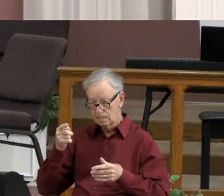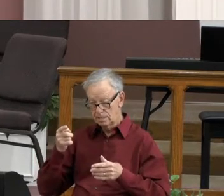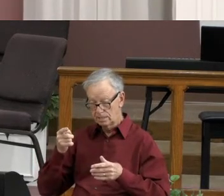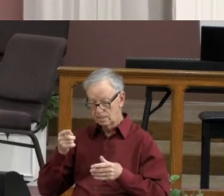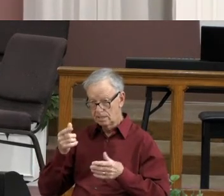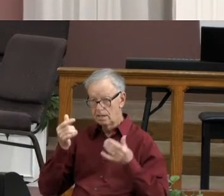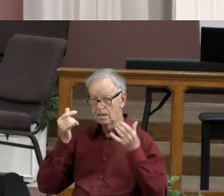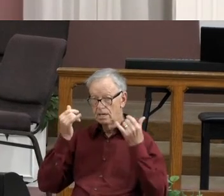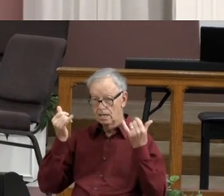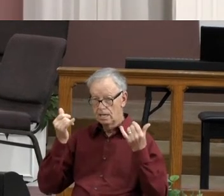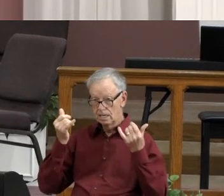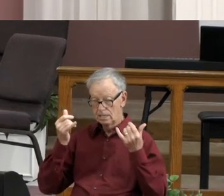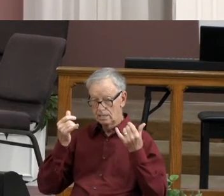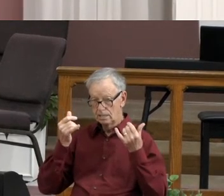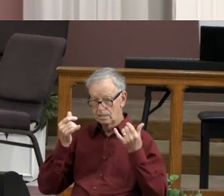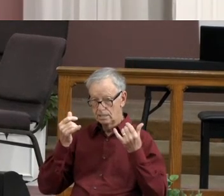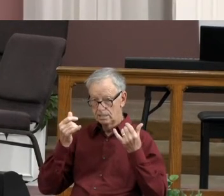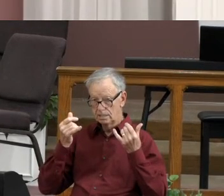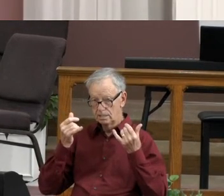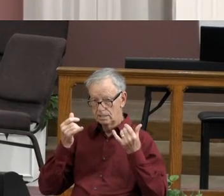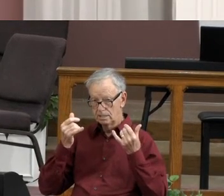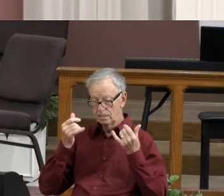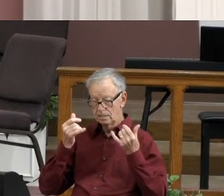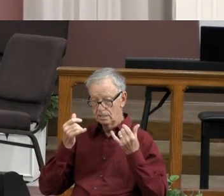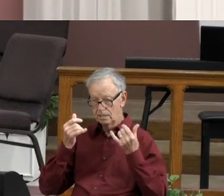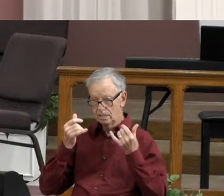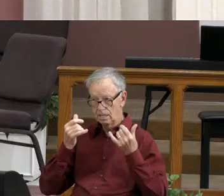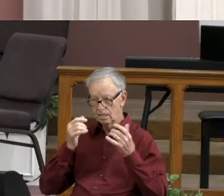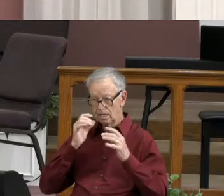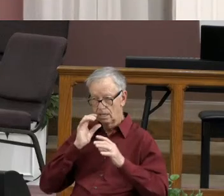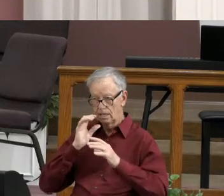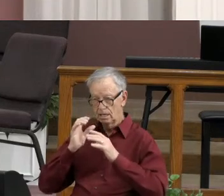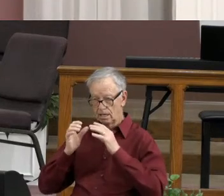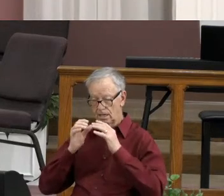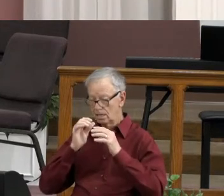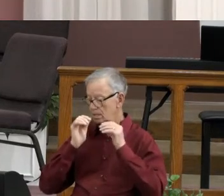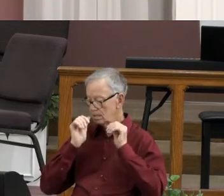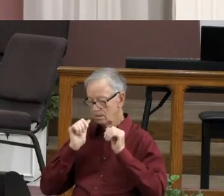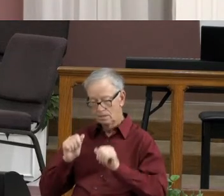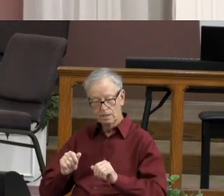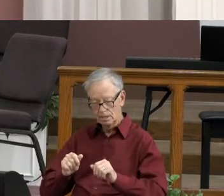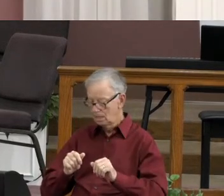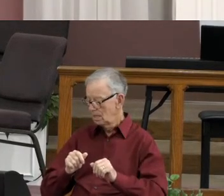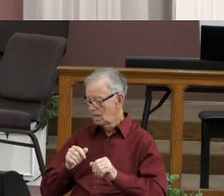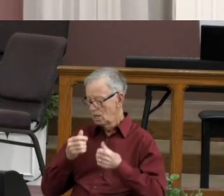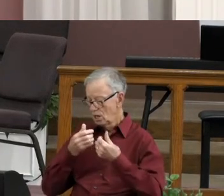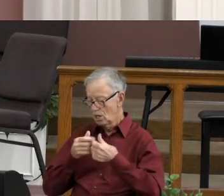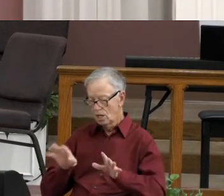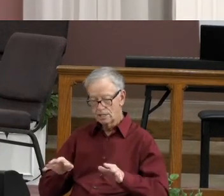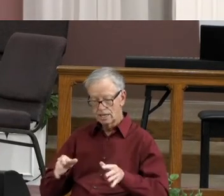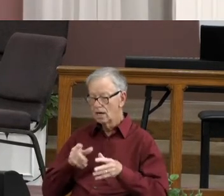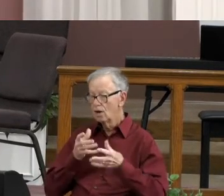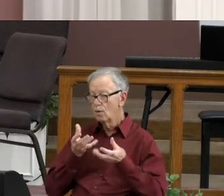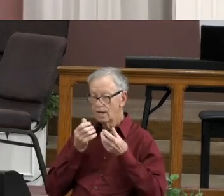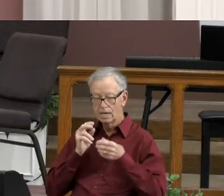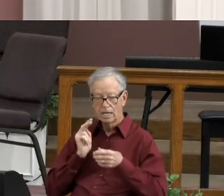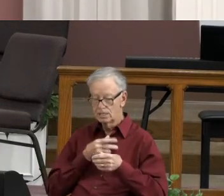But now they didn't have that communication ability. They lost. I don't want us to